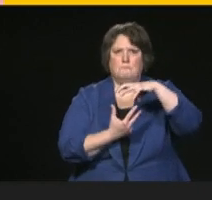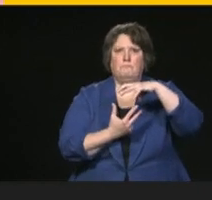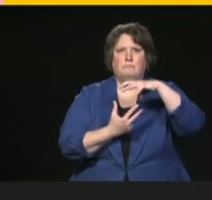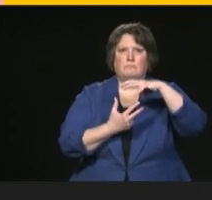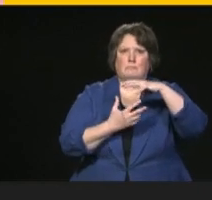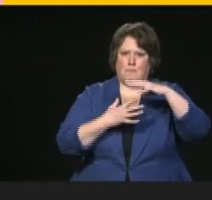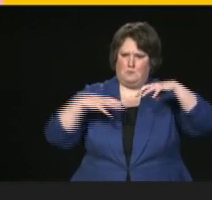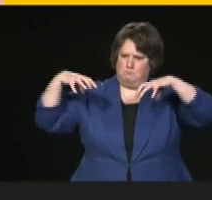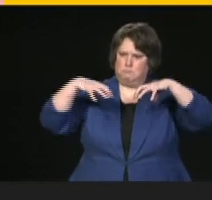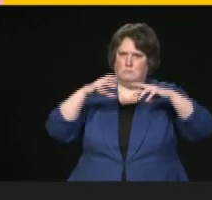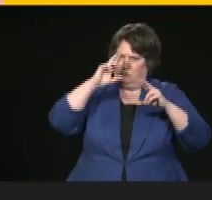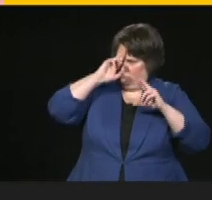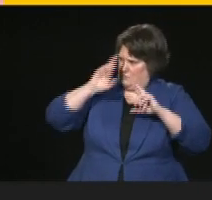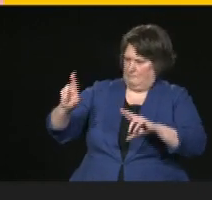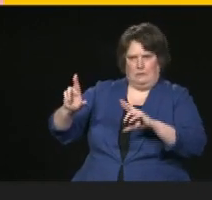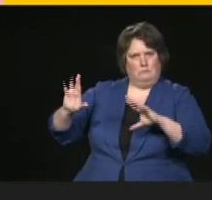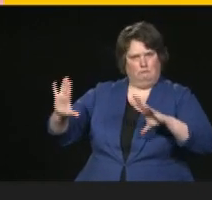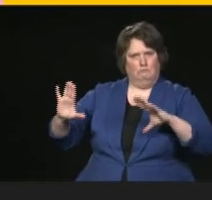you. Merci.